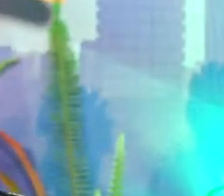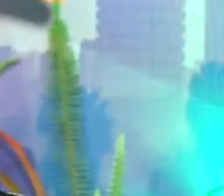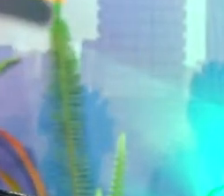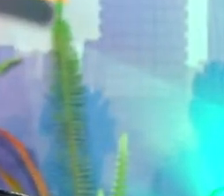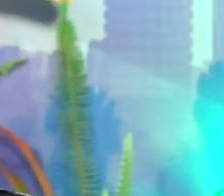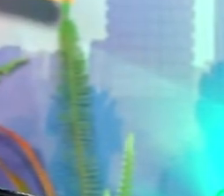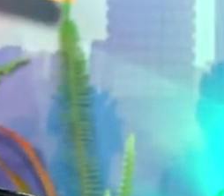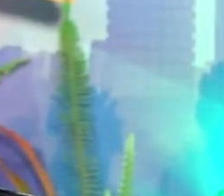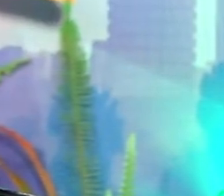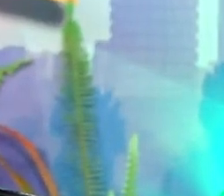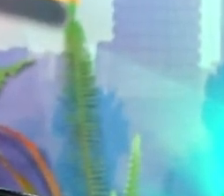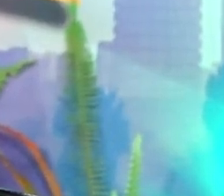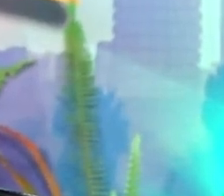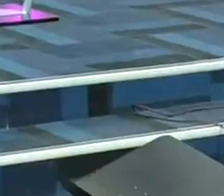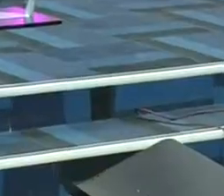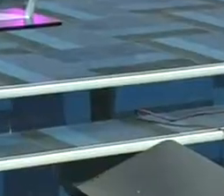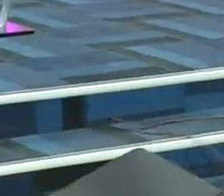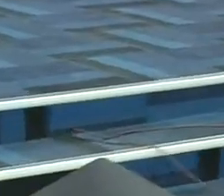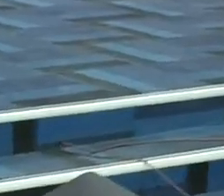Hallelujah.